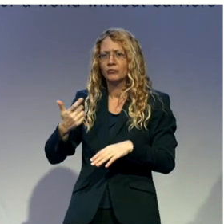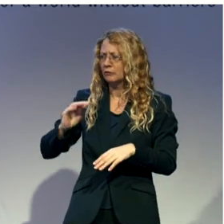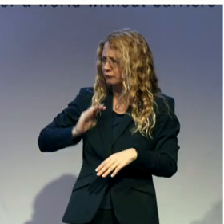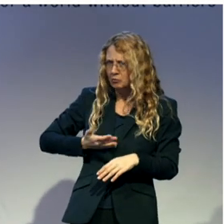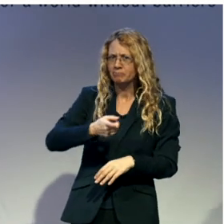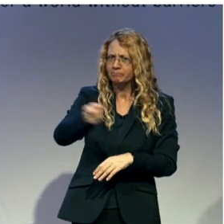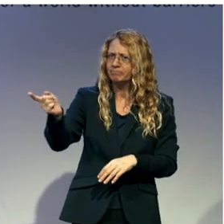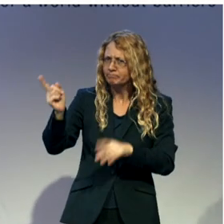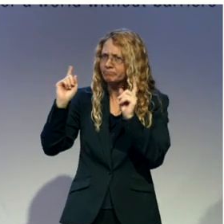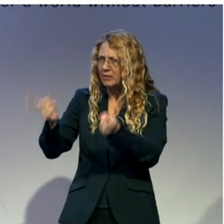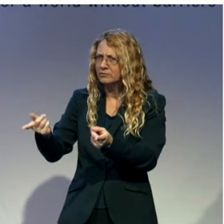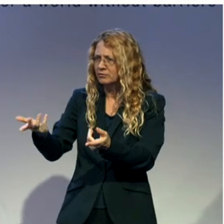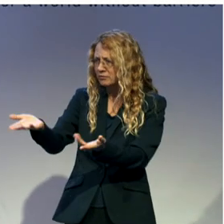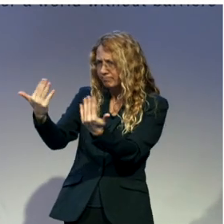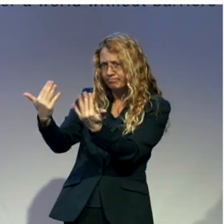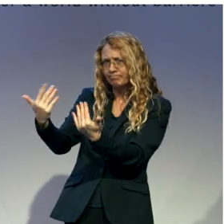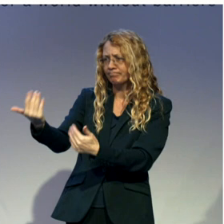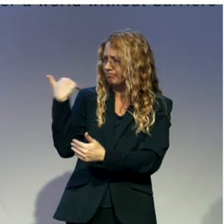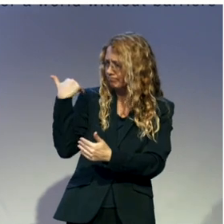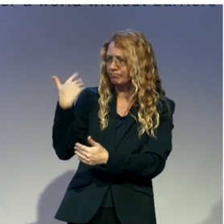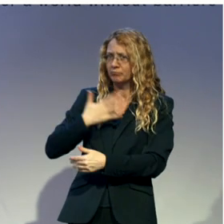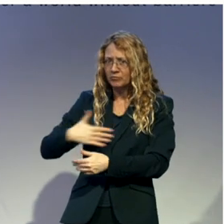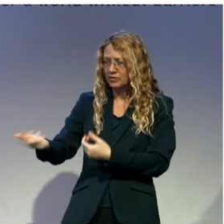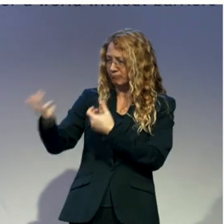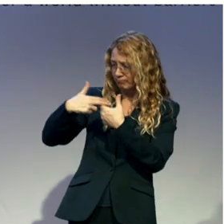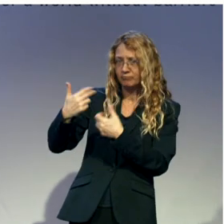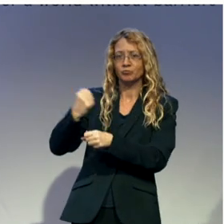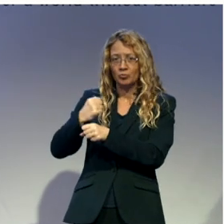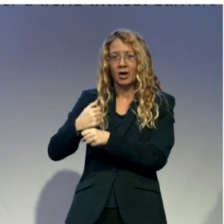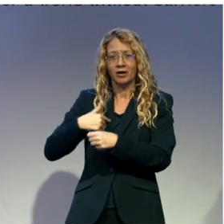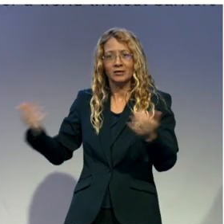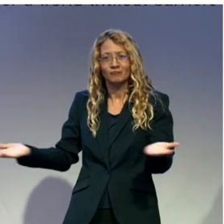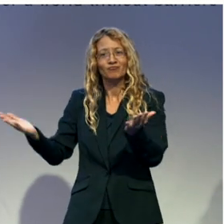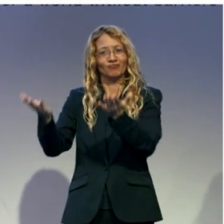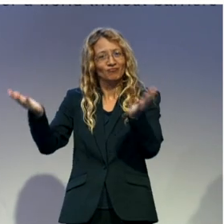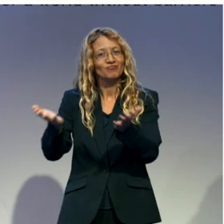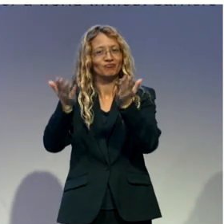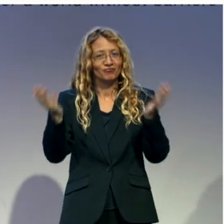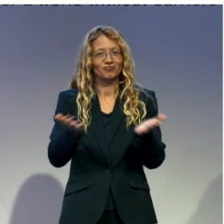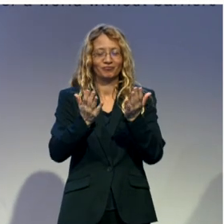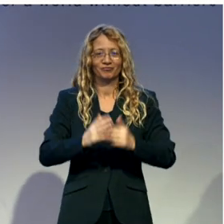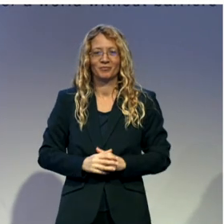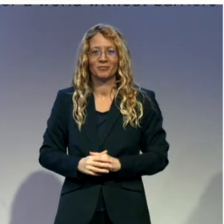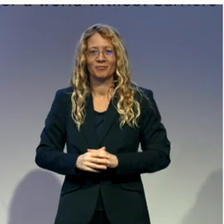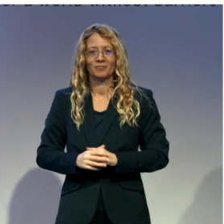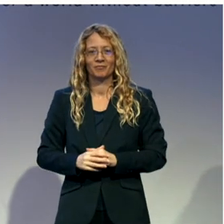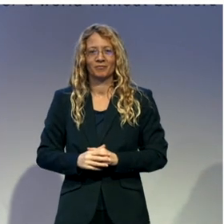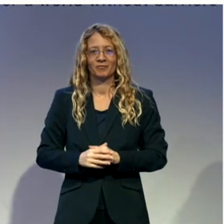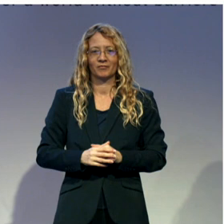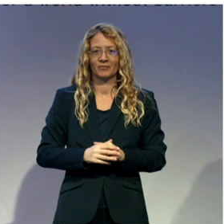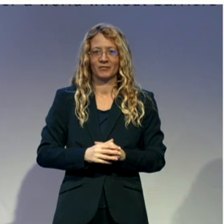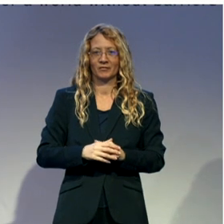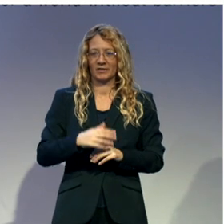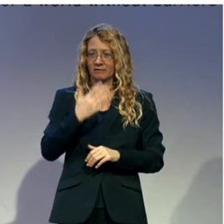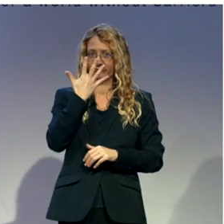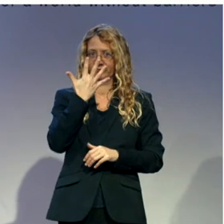25 women. We carried out, between 2016 and 2018, we had about 5 workshops in Phnom Penh,